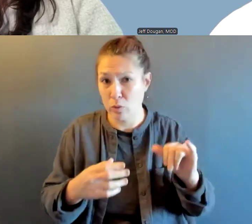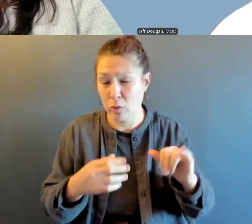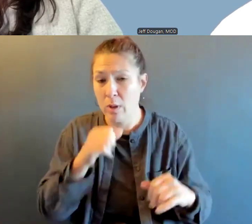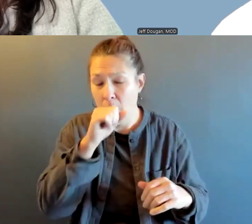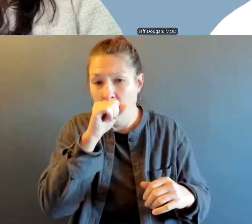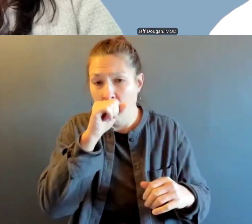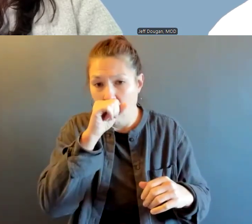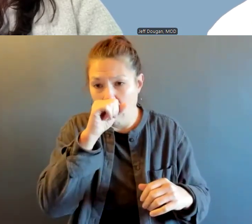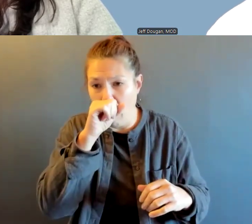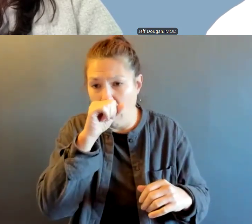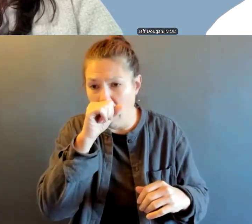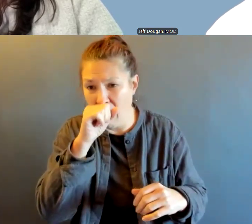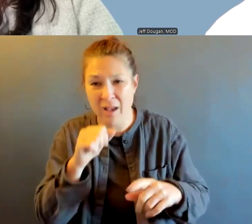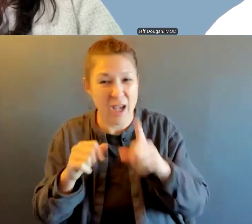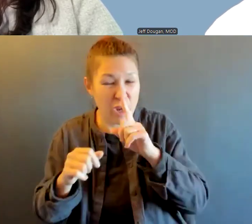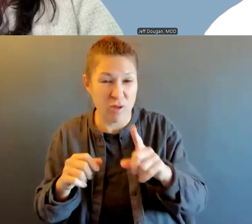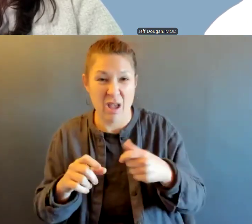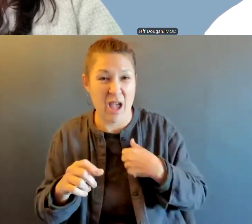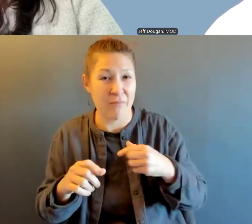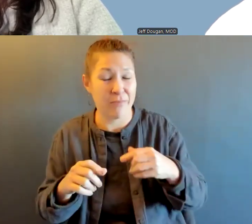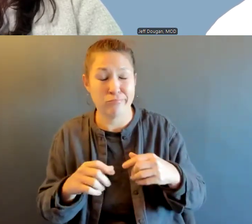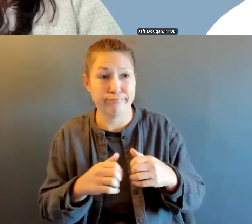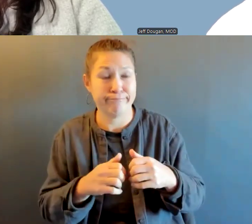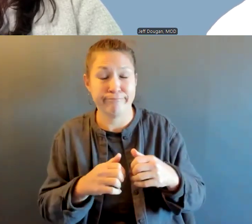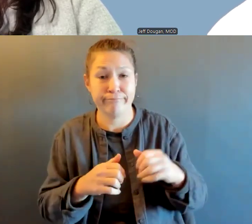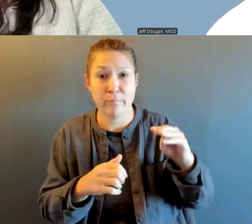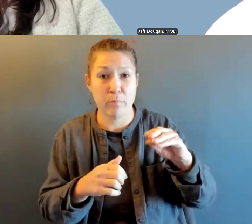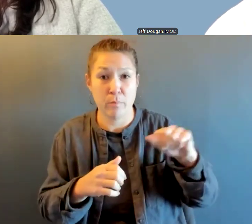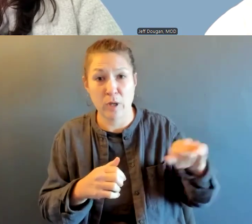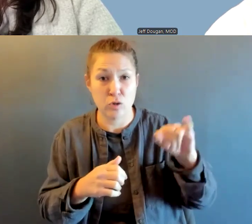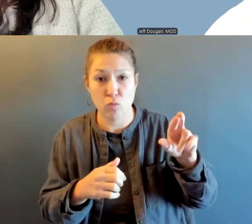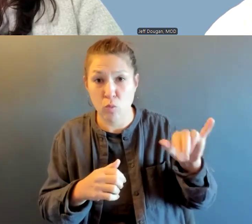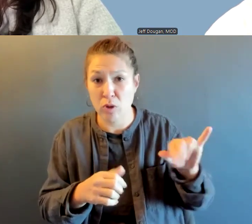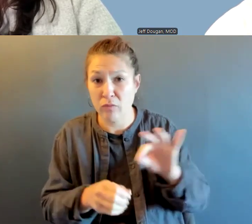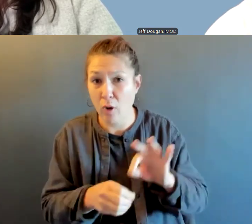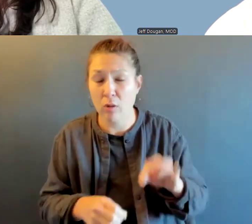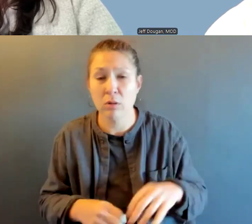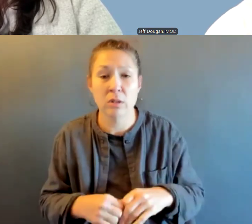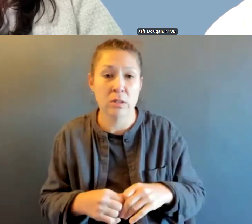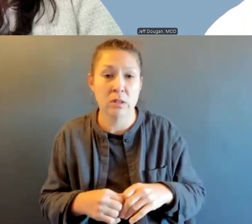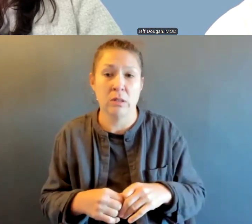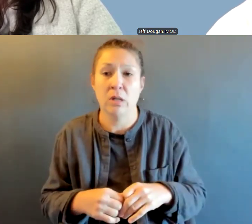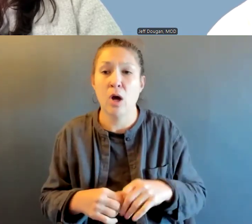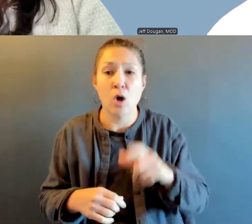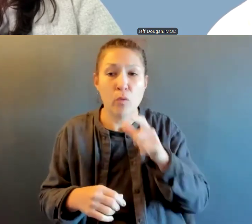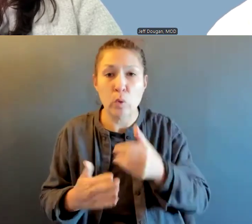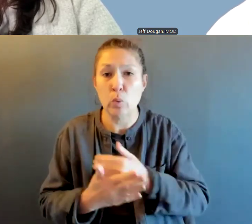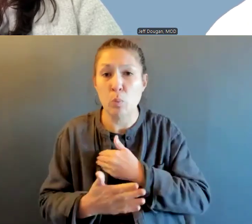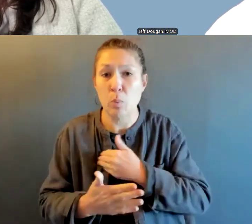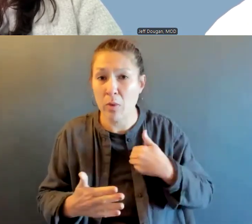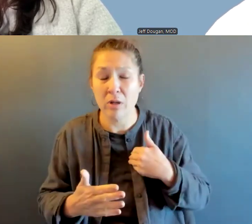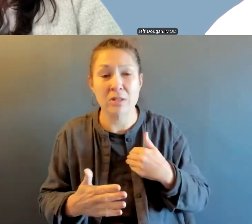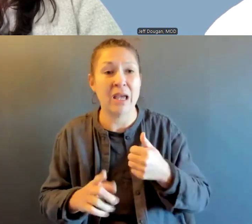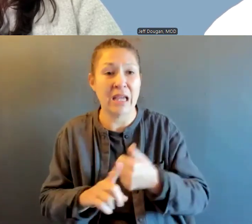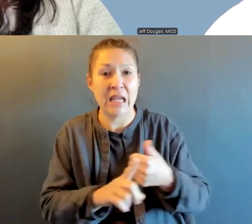majority is all you really need. And then those are assigned tasks, the treasurer, secretary, and the vice chair, who